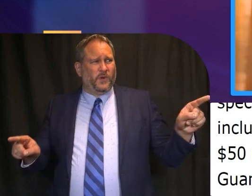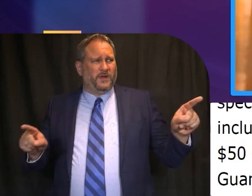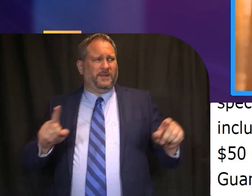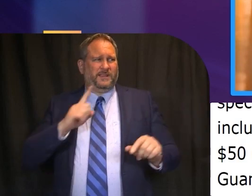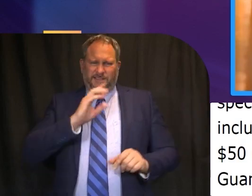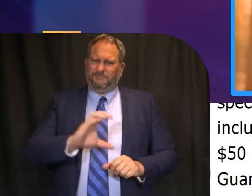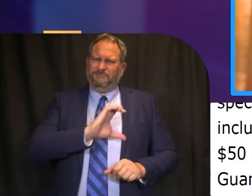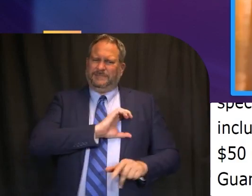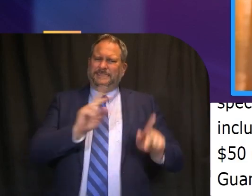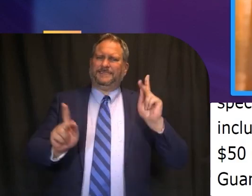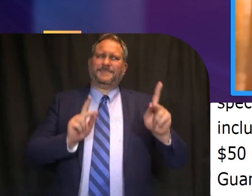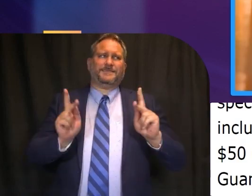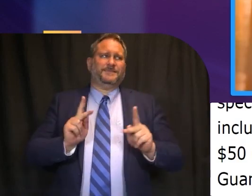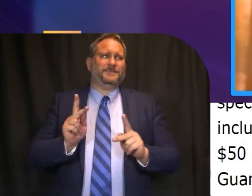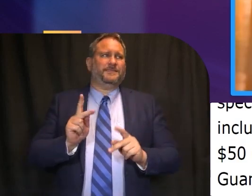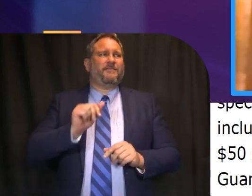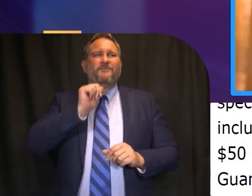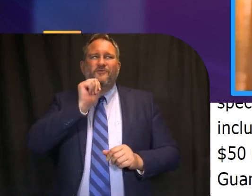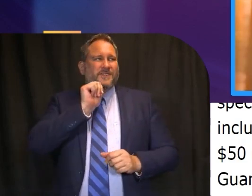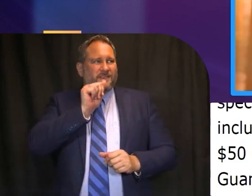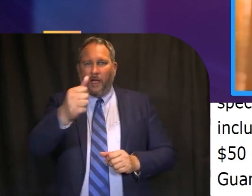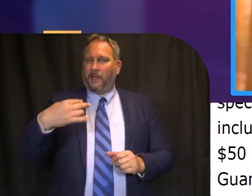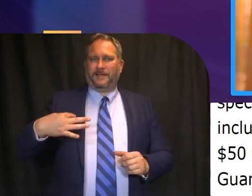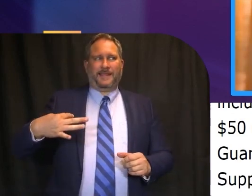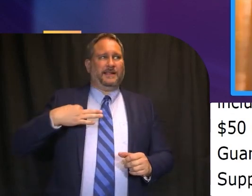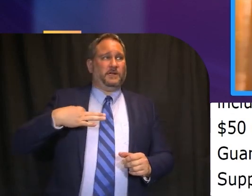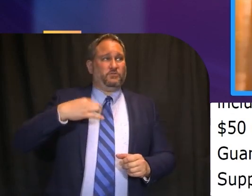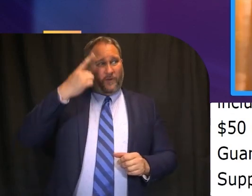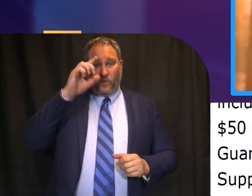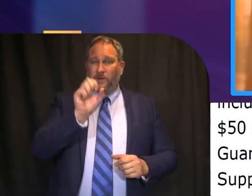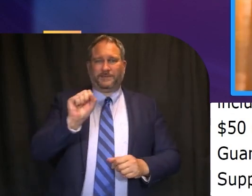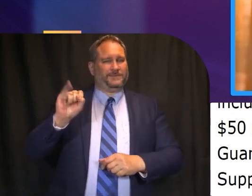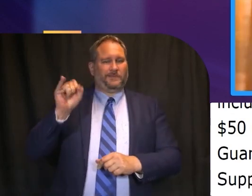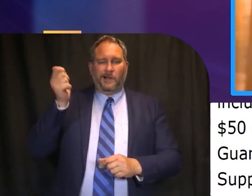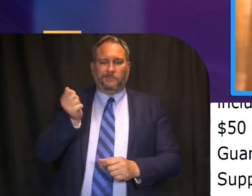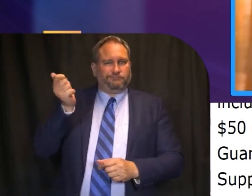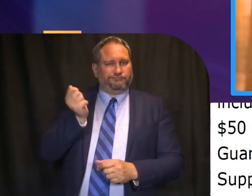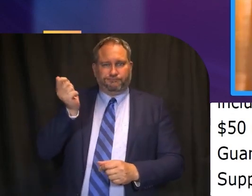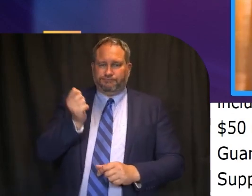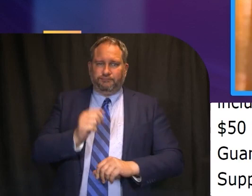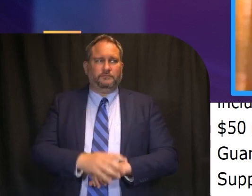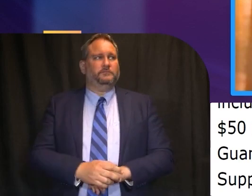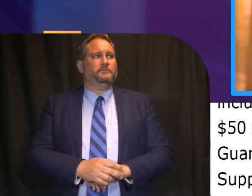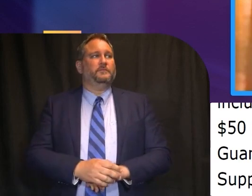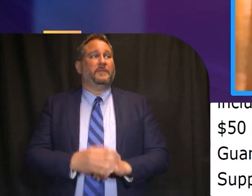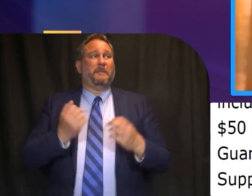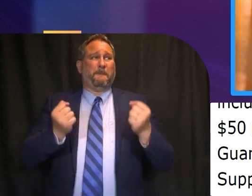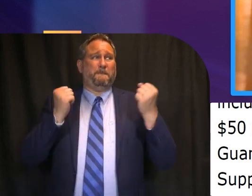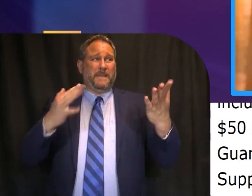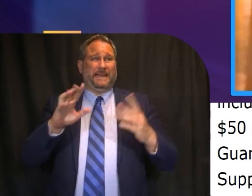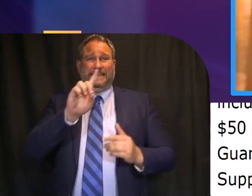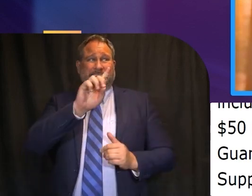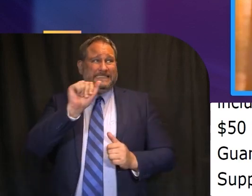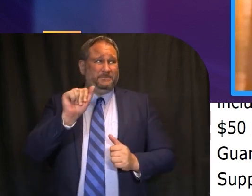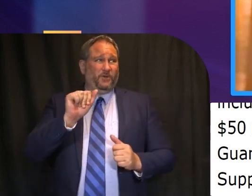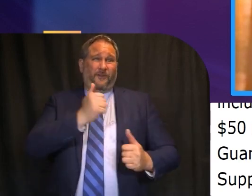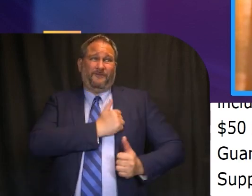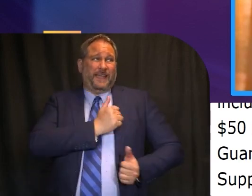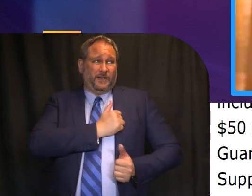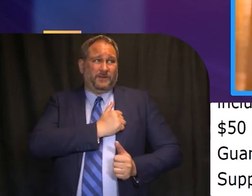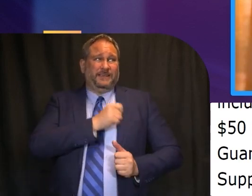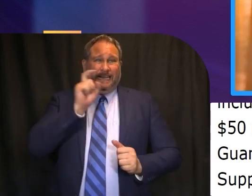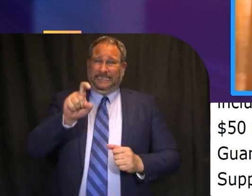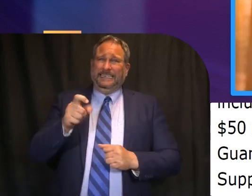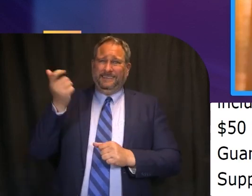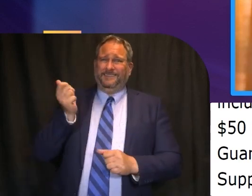Security Income, or SSI. Many disabled veterans need SSI to increase income stability for themselves and their families.